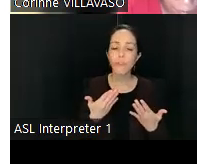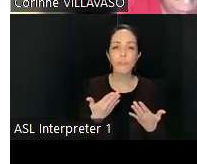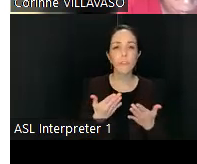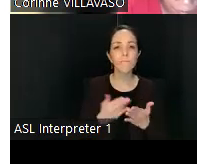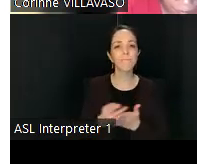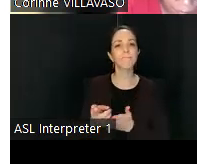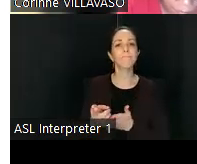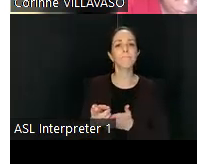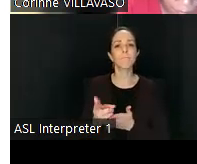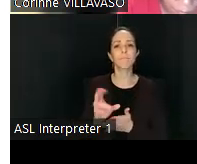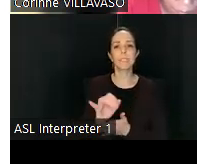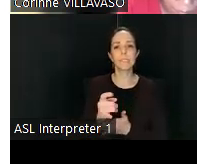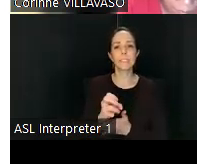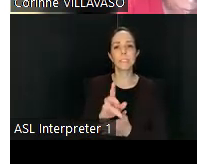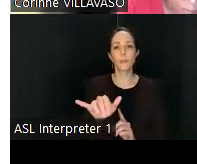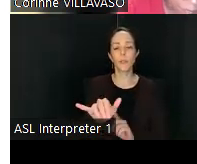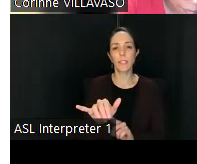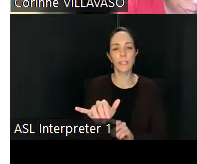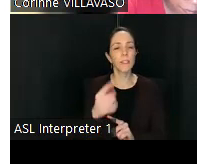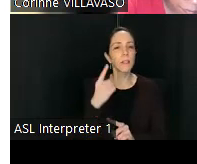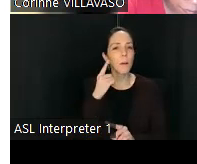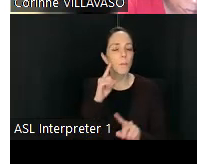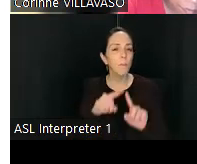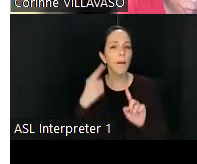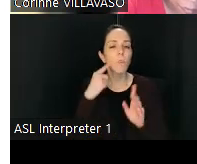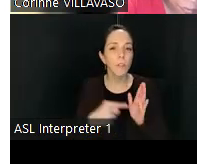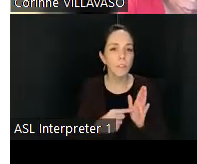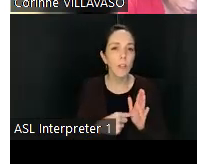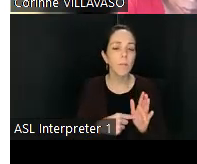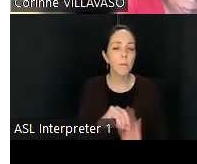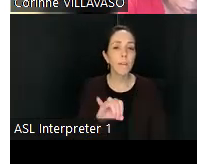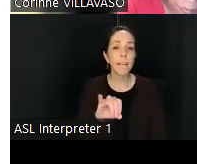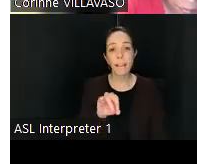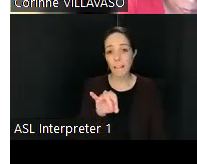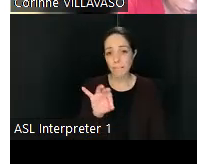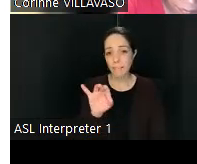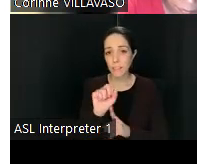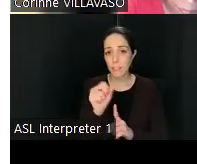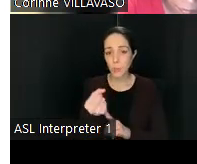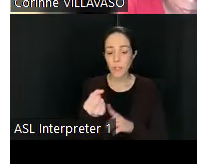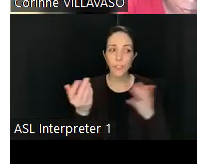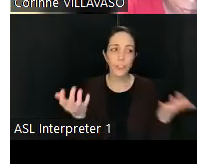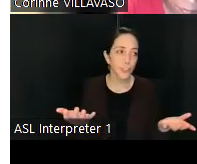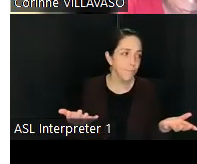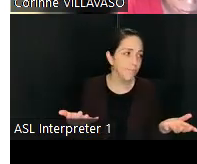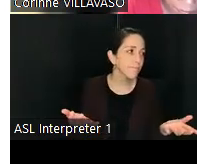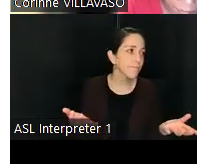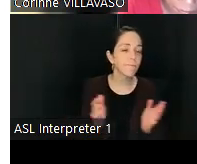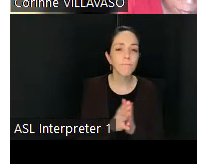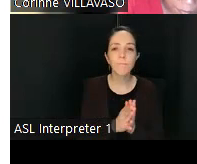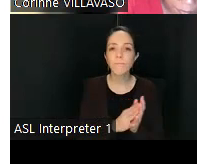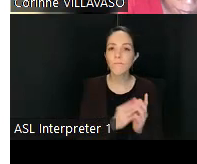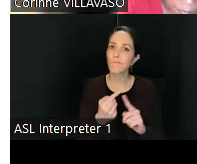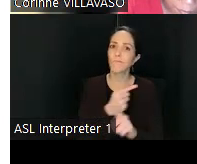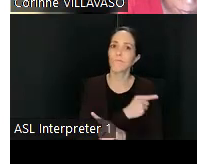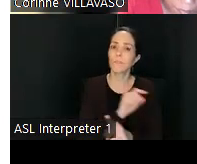a situation, like, let's just throw out a crazy scenario. There's a